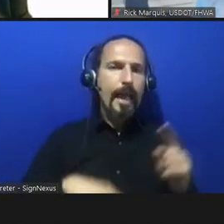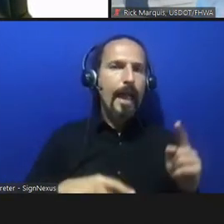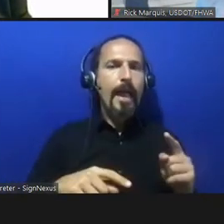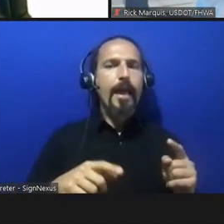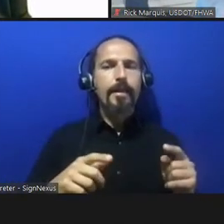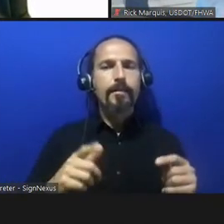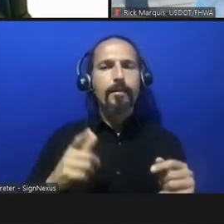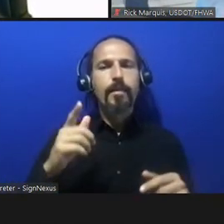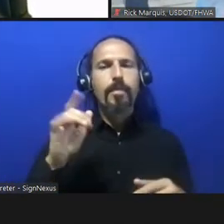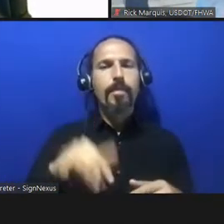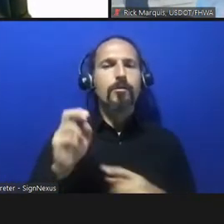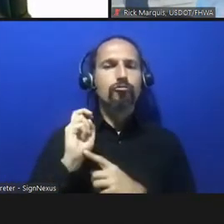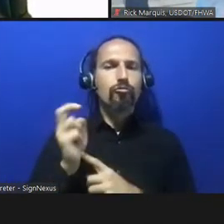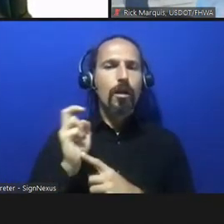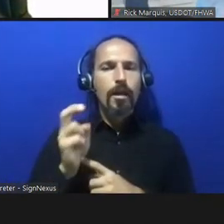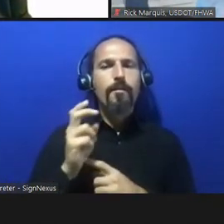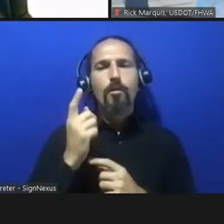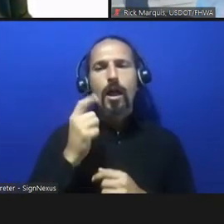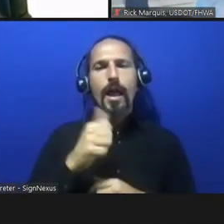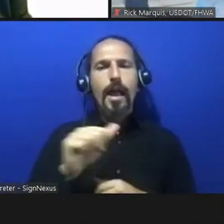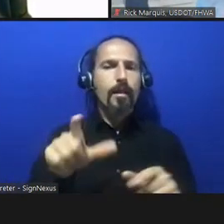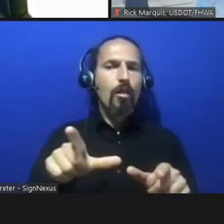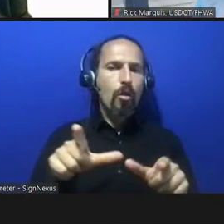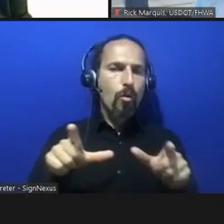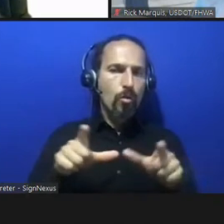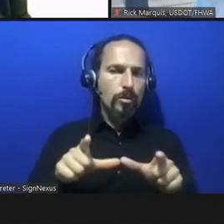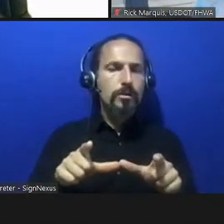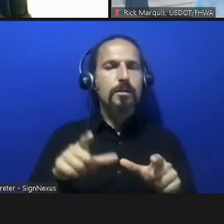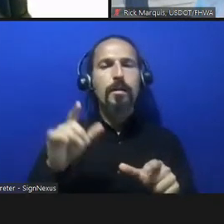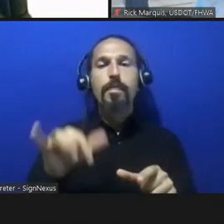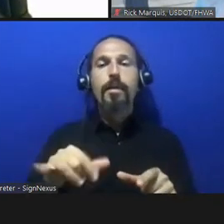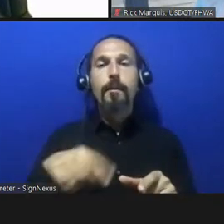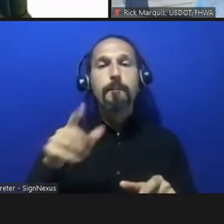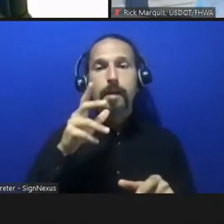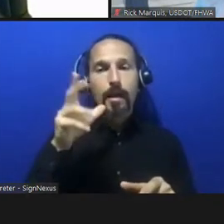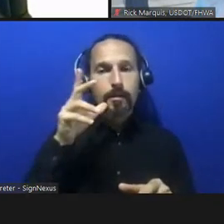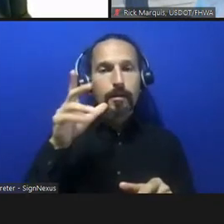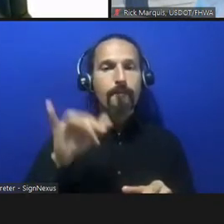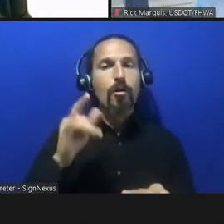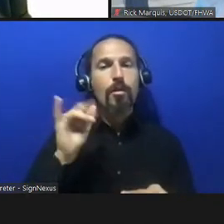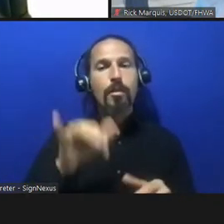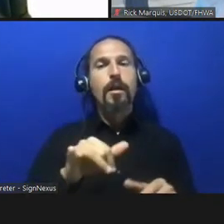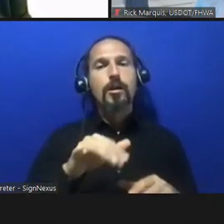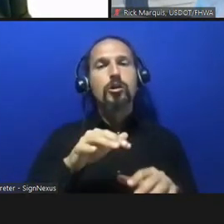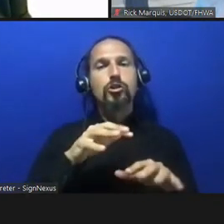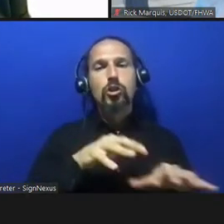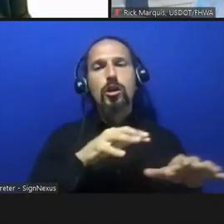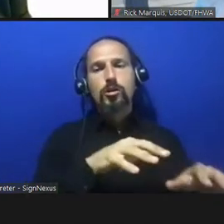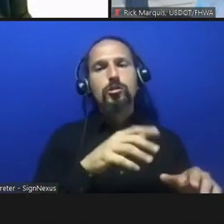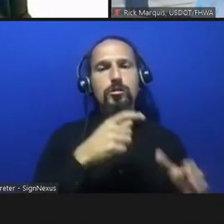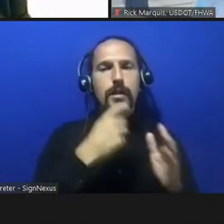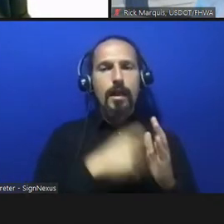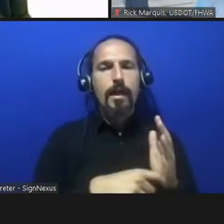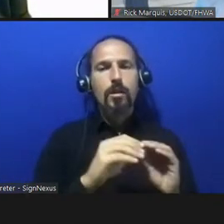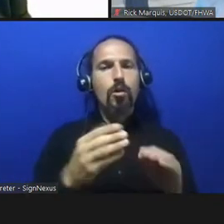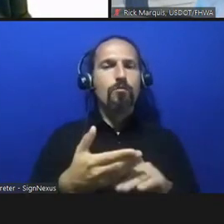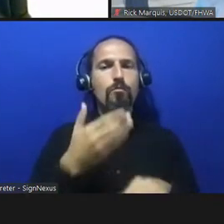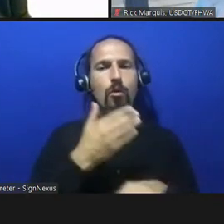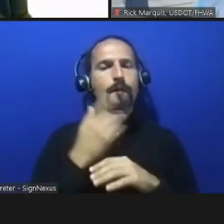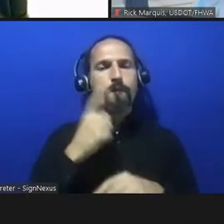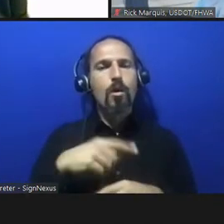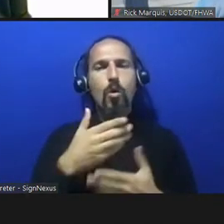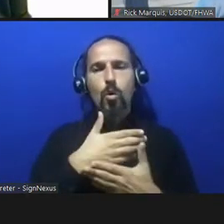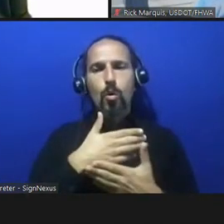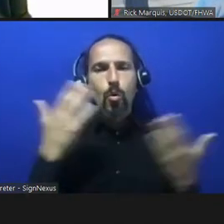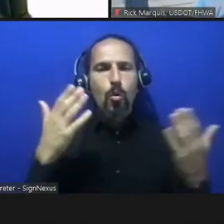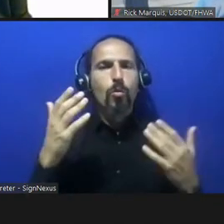new transit riders at any of these locations the parents of the congestion tax offered no improvements to transit deserts in brooklyn and